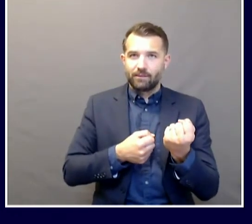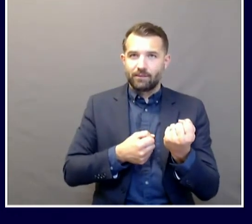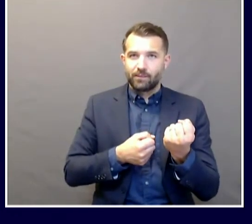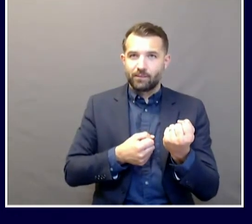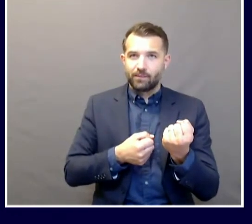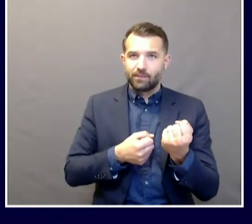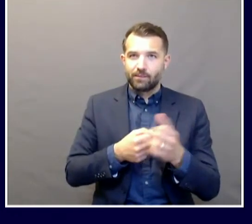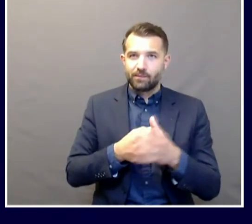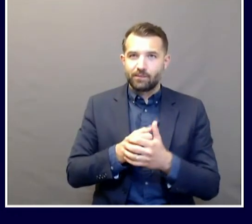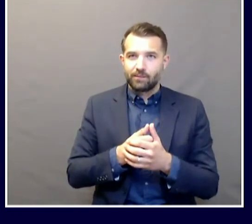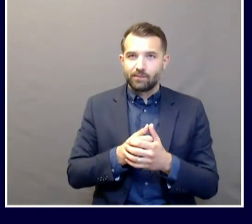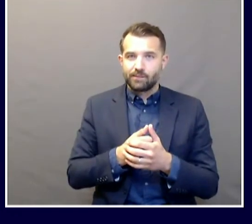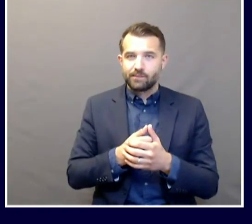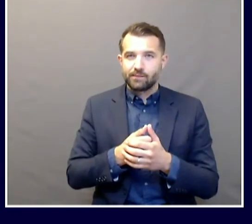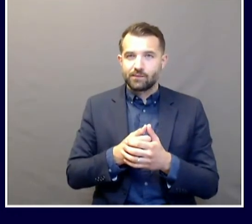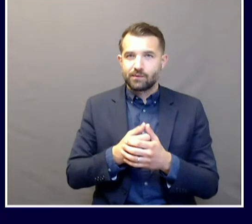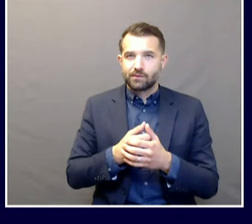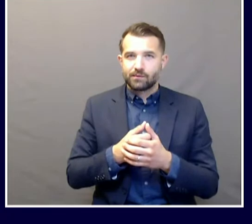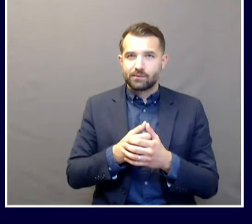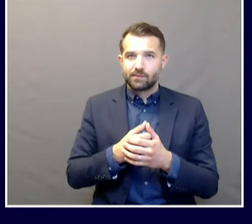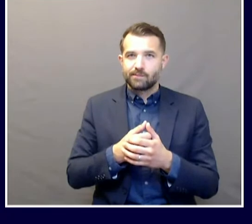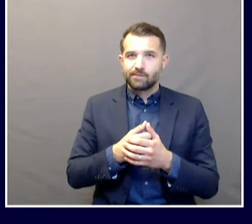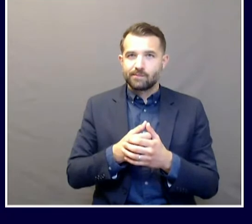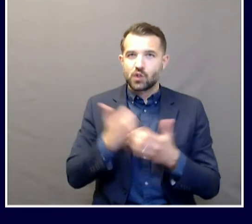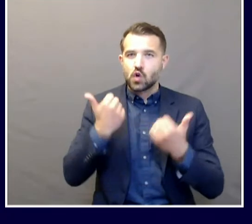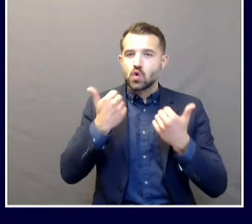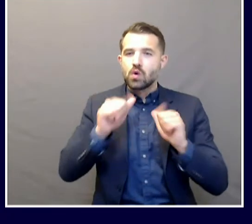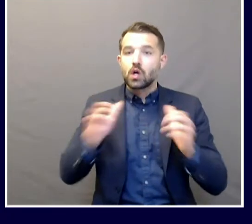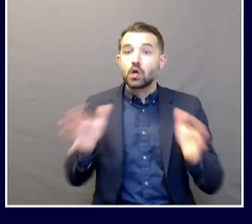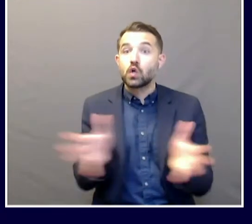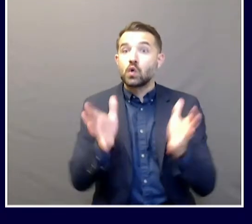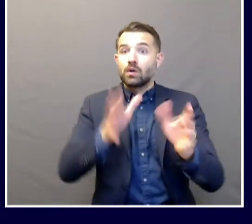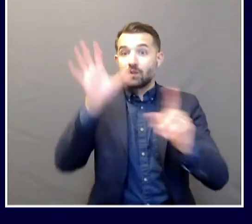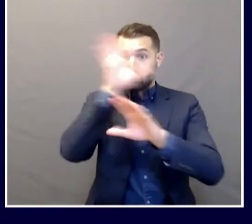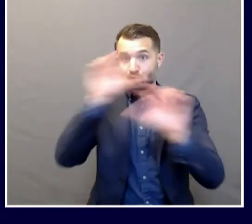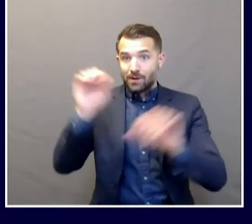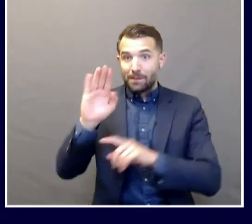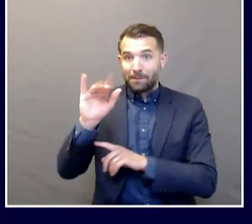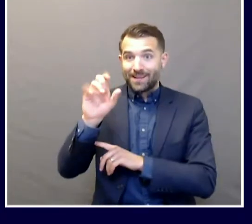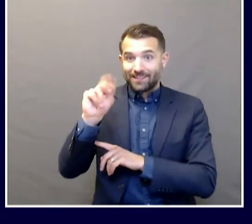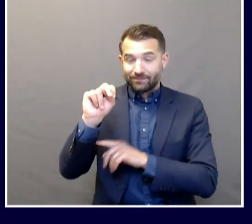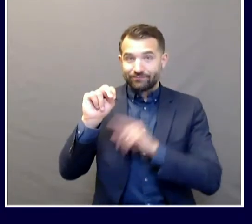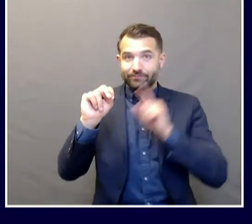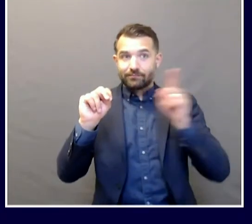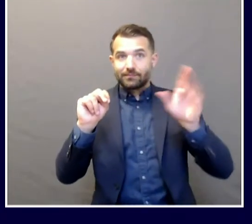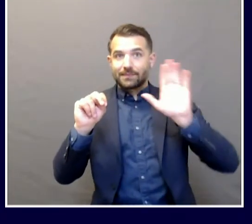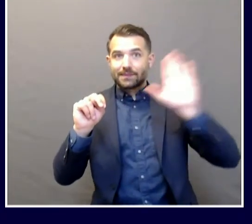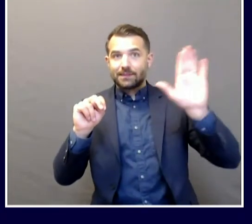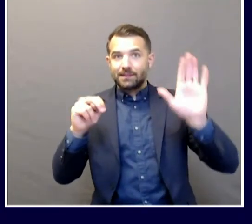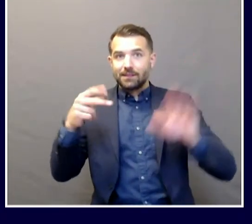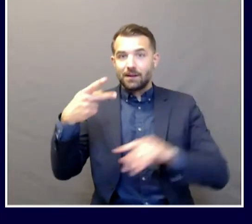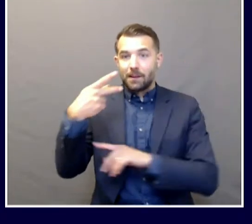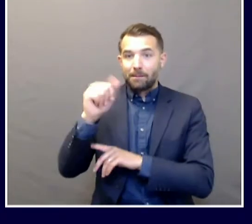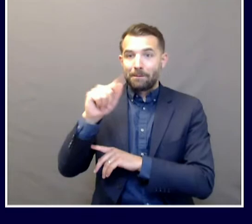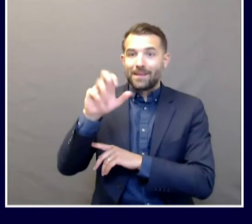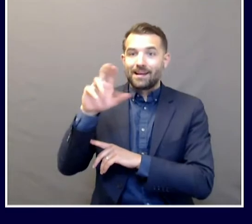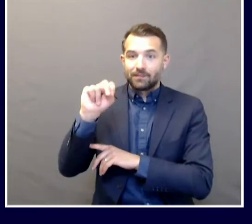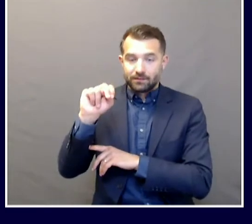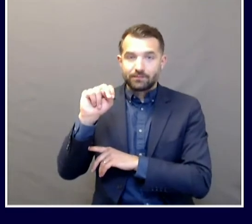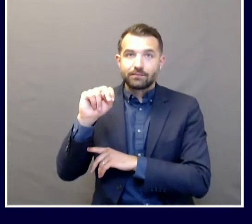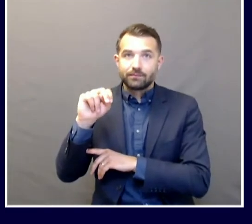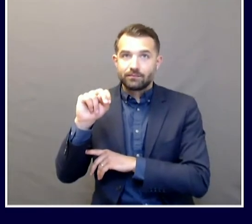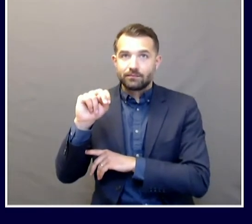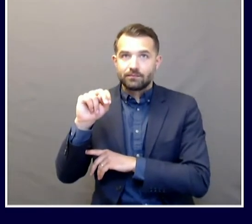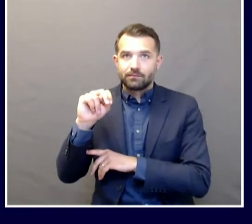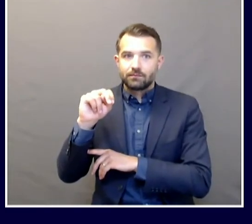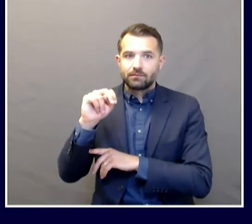patent waiver on the vaccine so that other less wealthy countries can more easily produce it. Yeah, you're right. Not not something